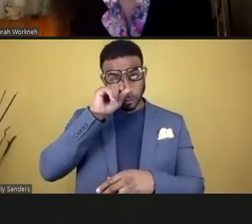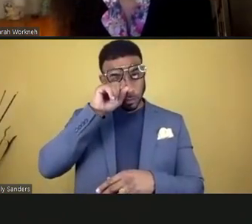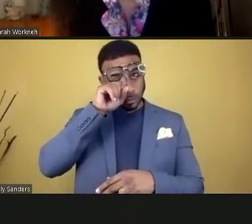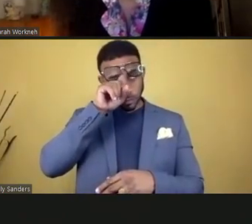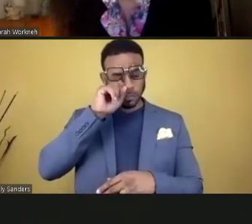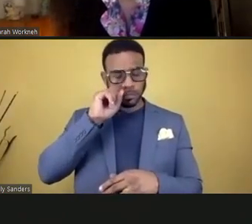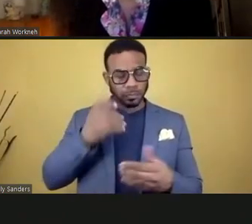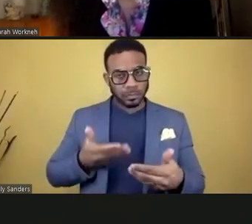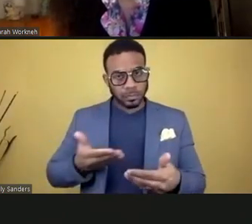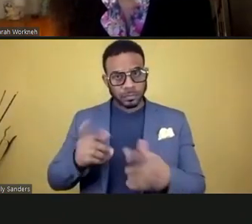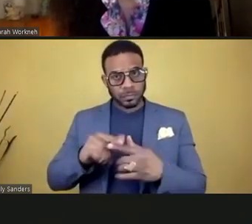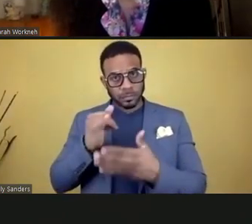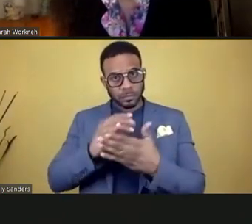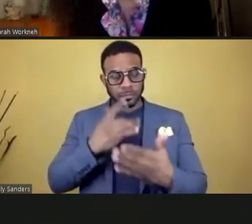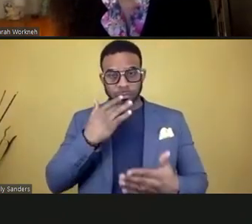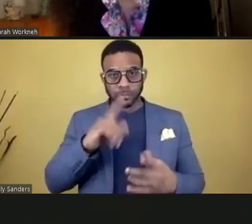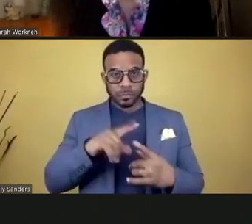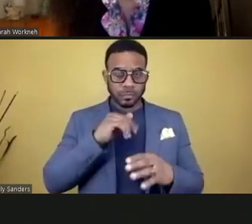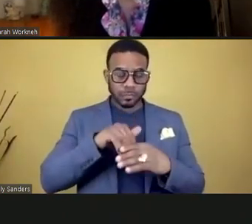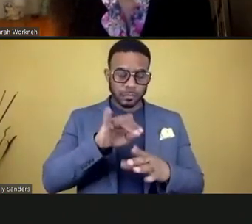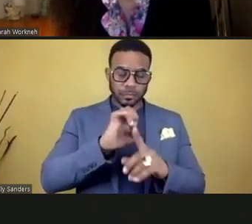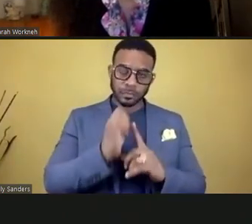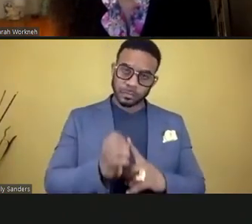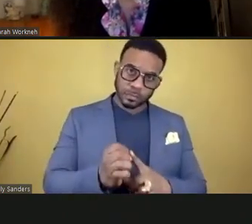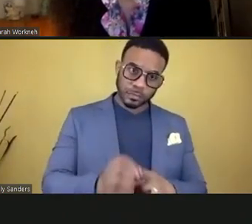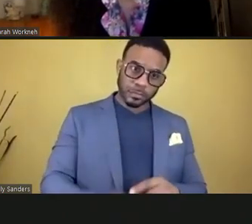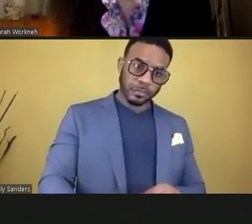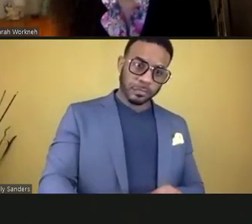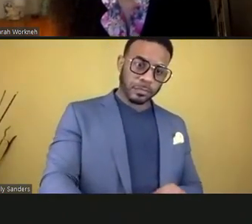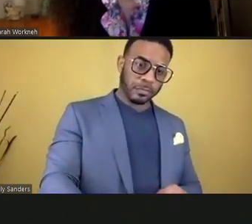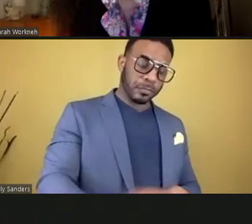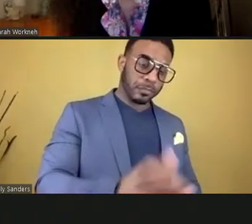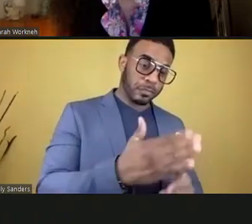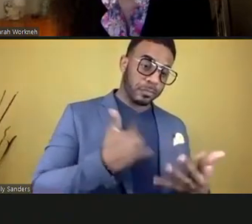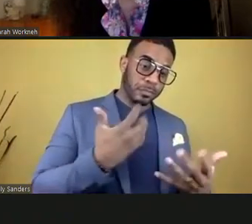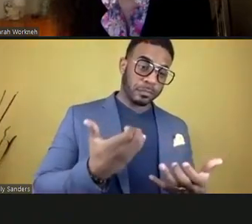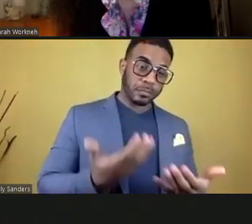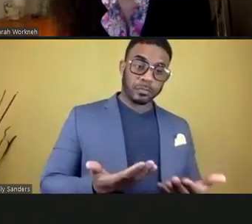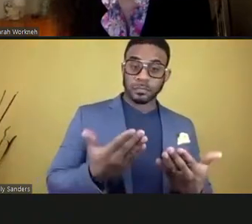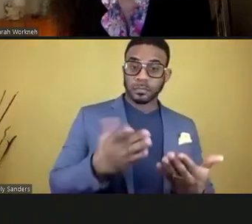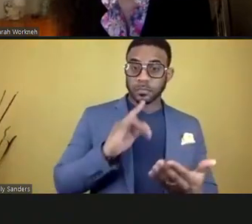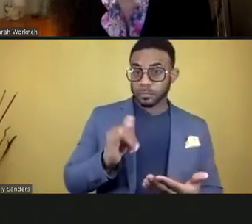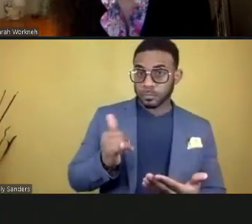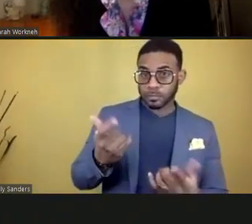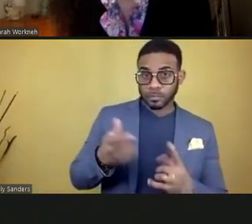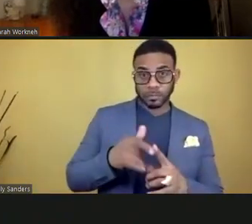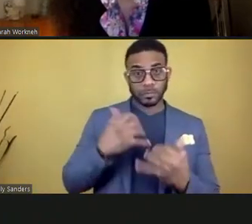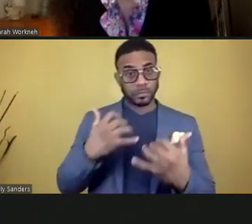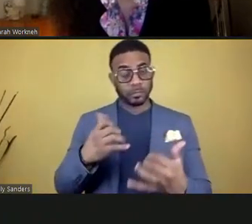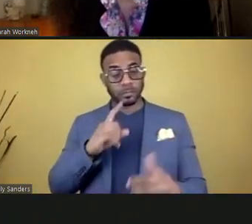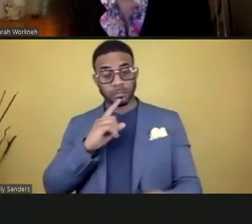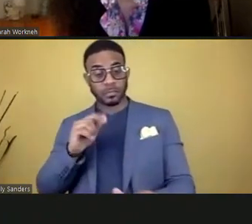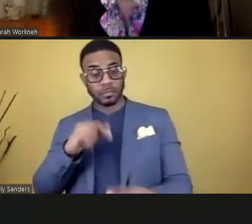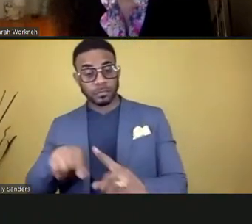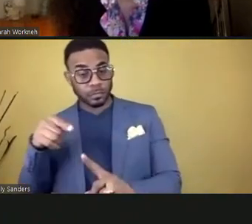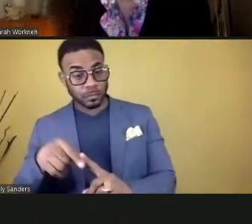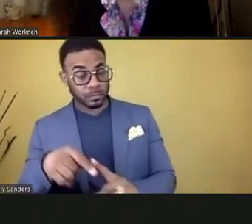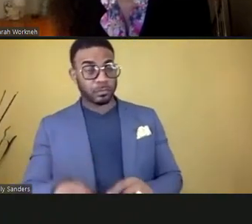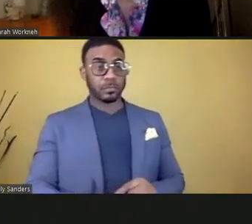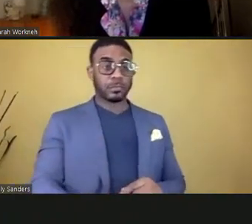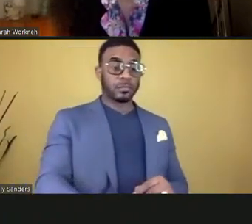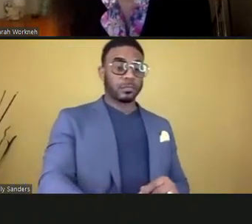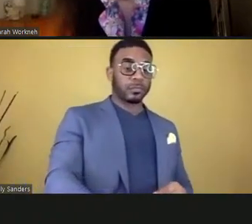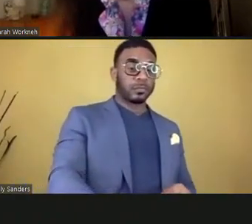invitation to artists of color to be in your environments. The other piece I want to bring up that came from the audience is around